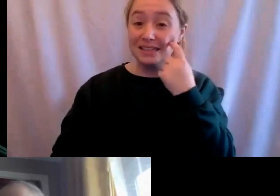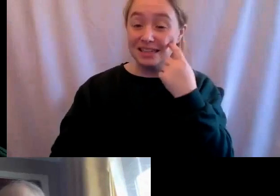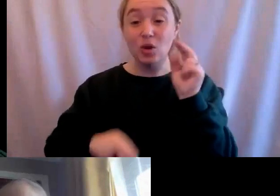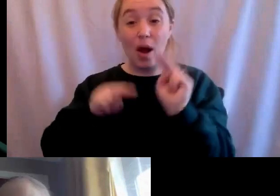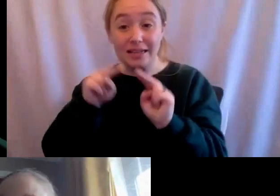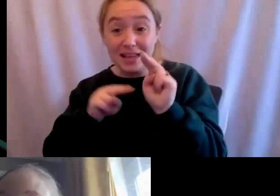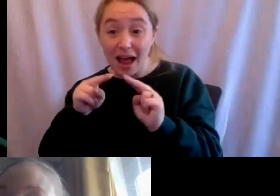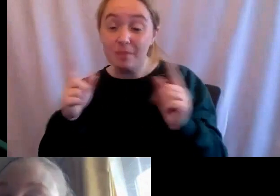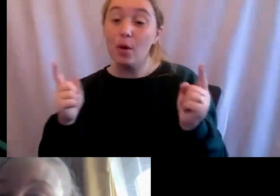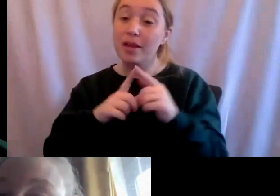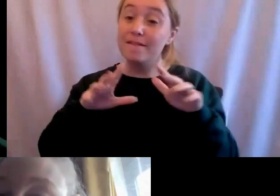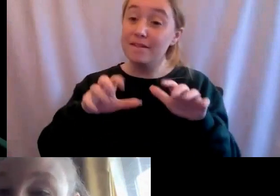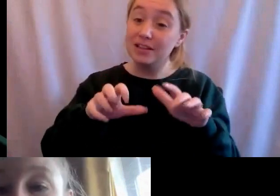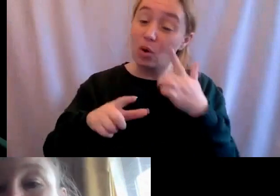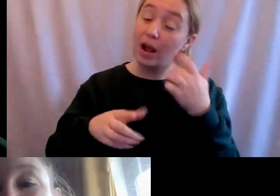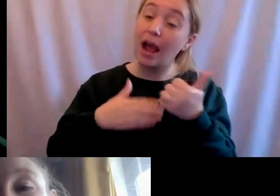difference.